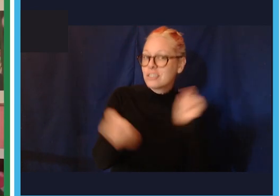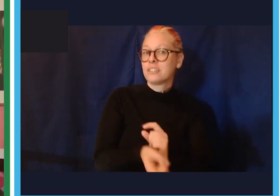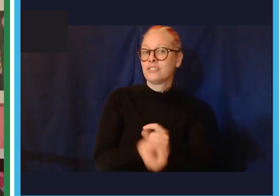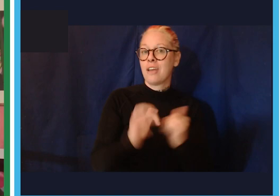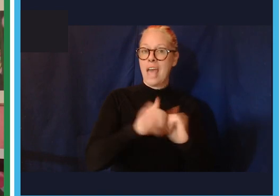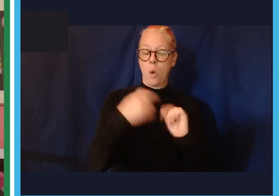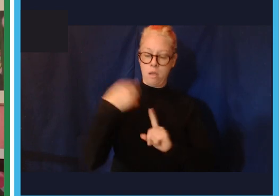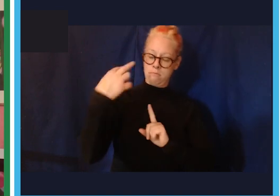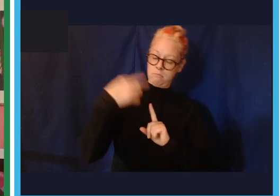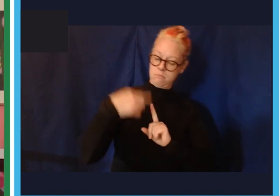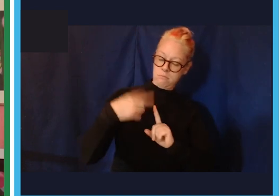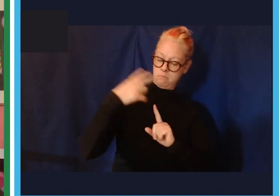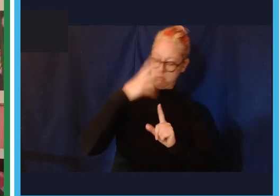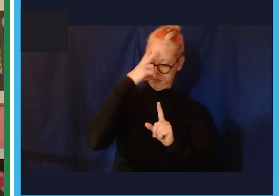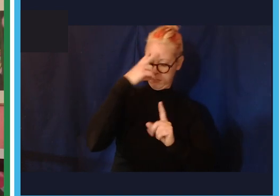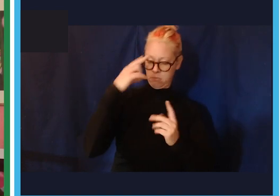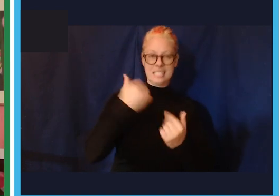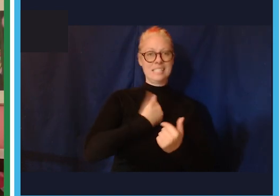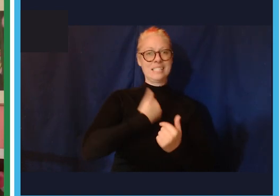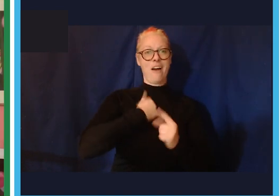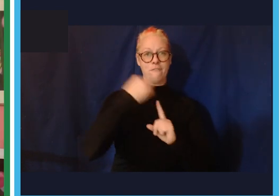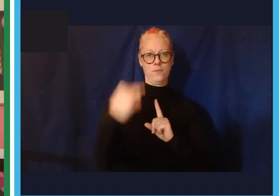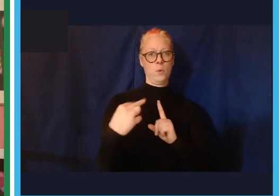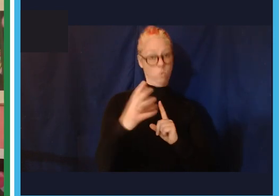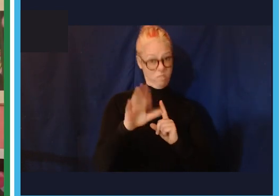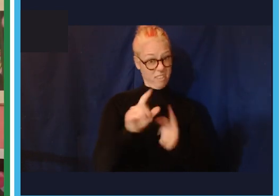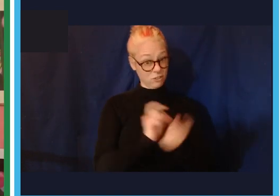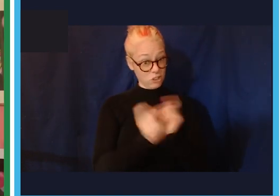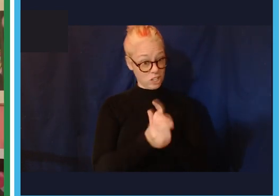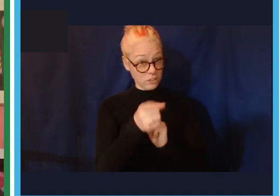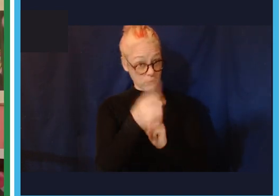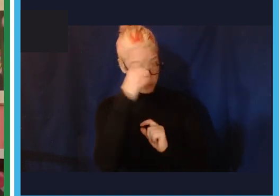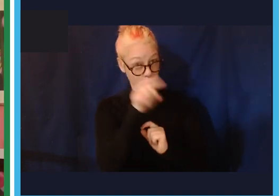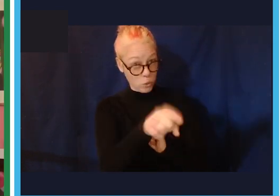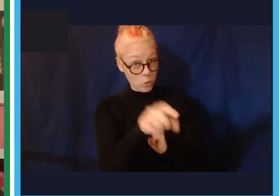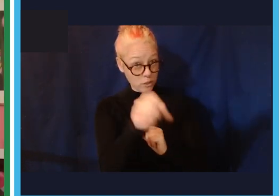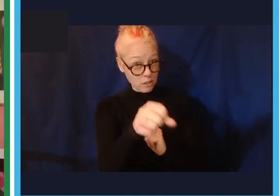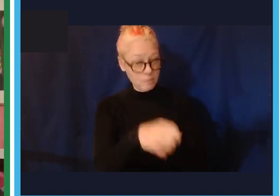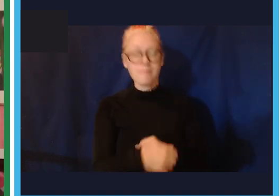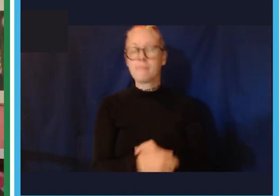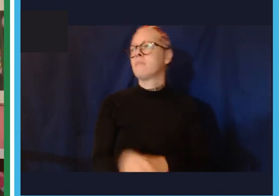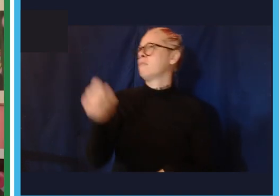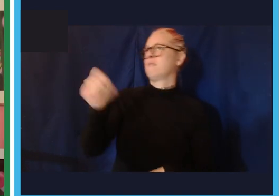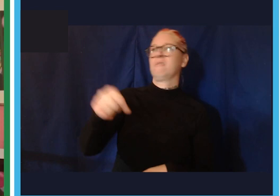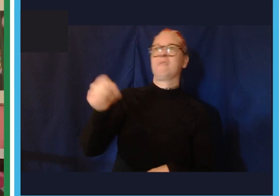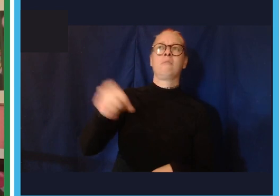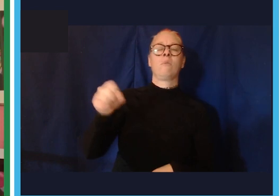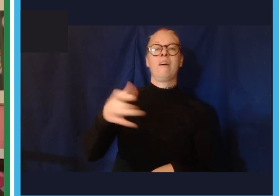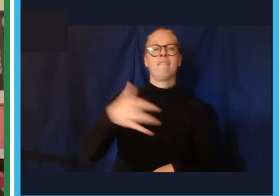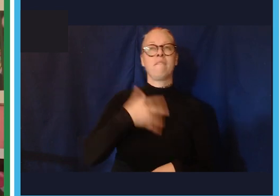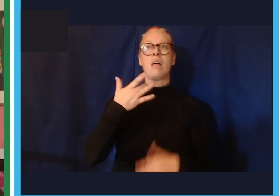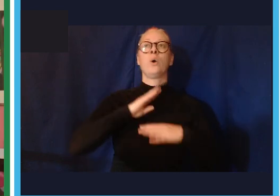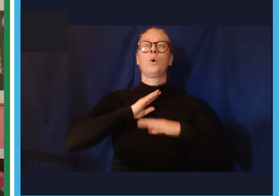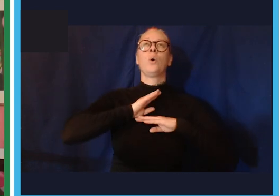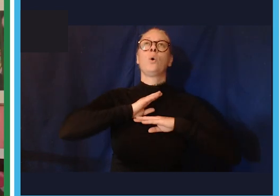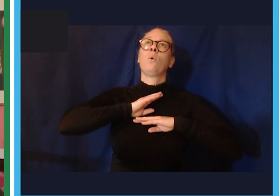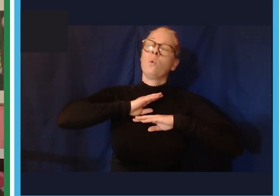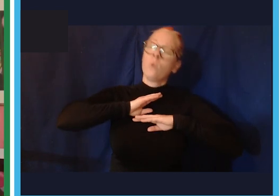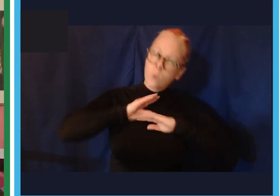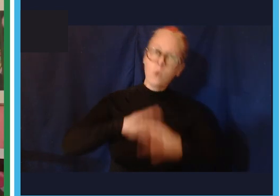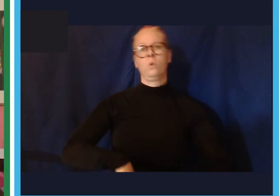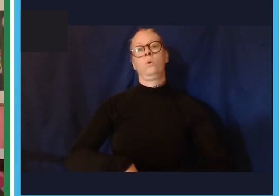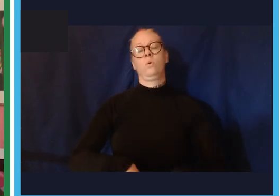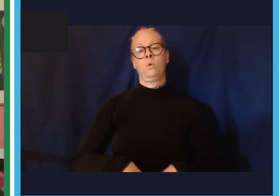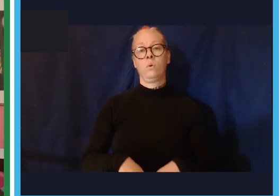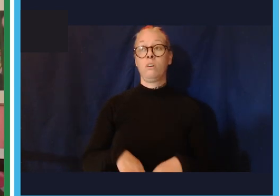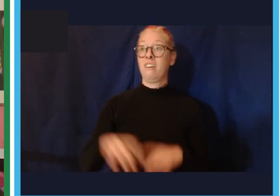it first happened. I was able to like be kinder to myself in a way that I really probably needed at the time.